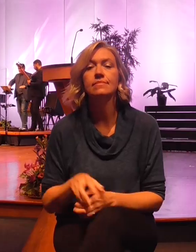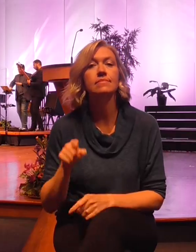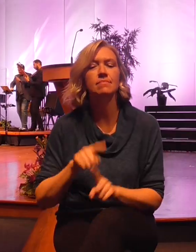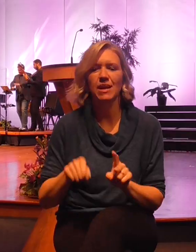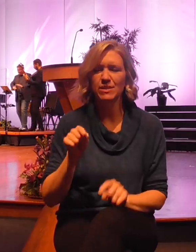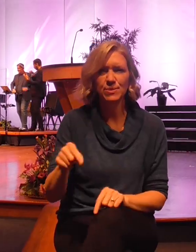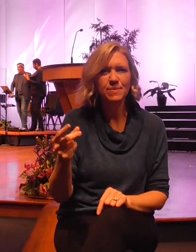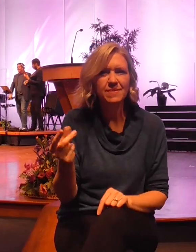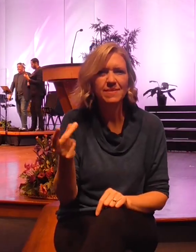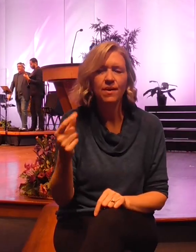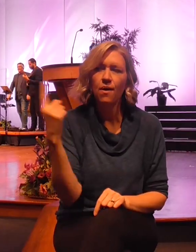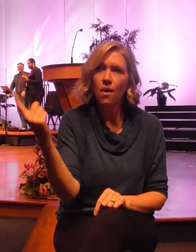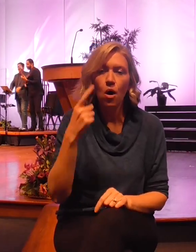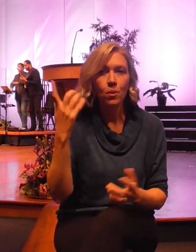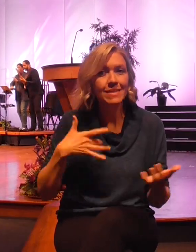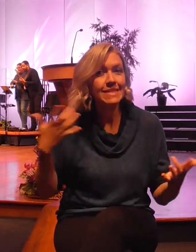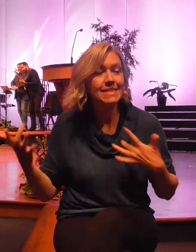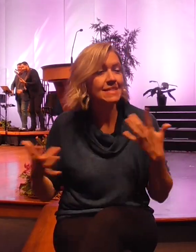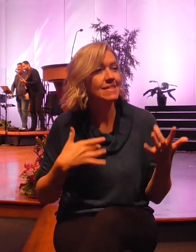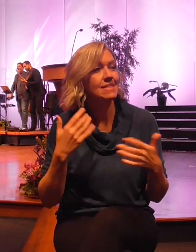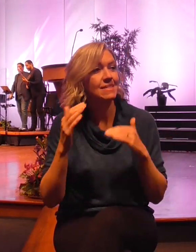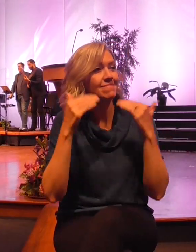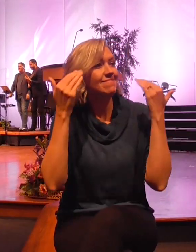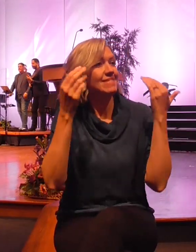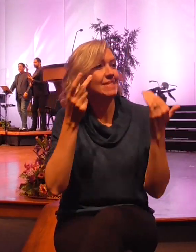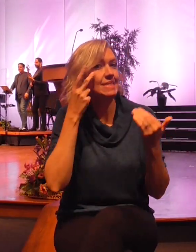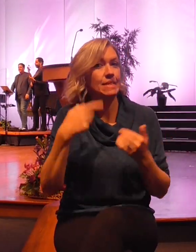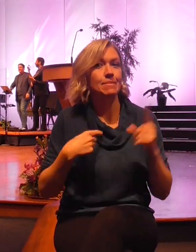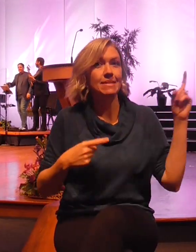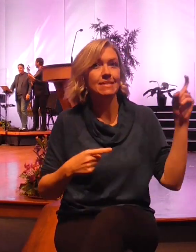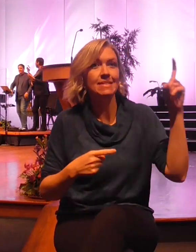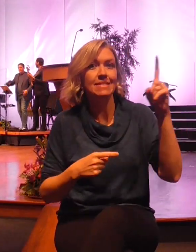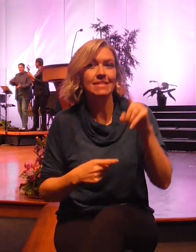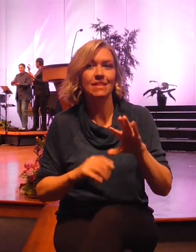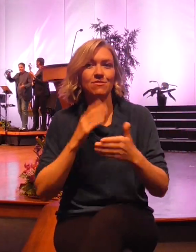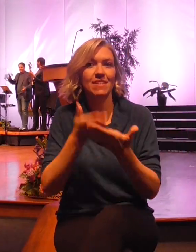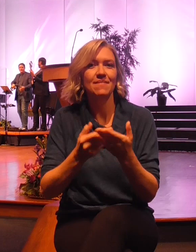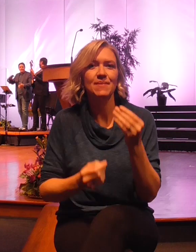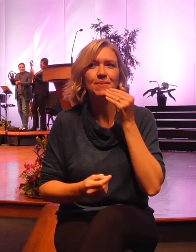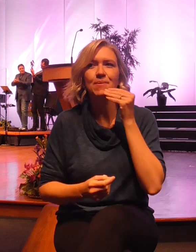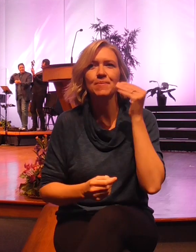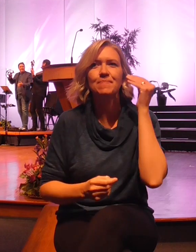but you're always glad to see me coming home.